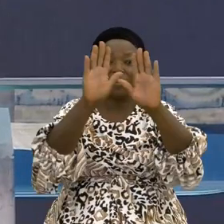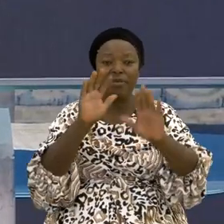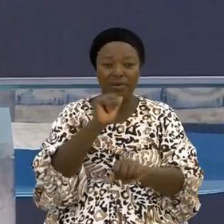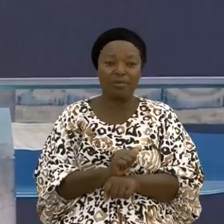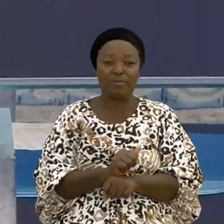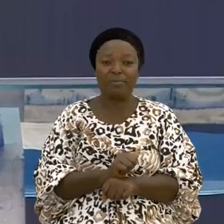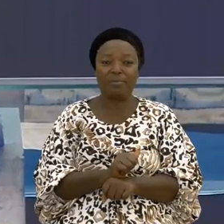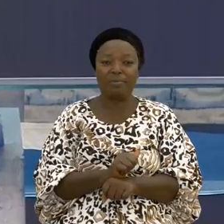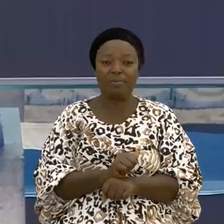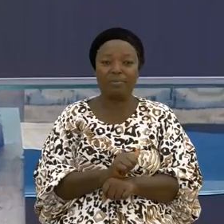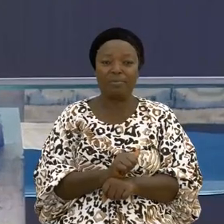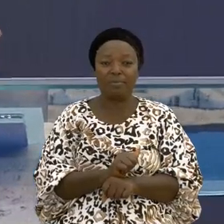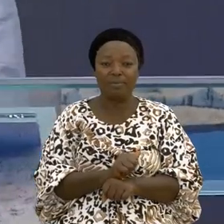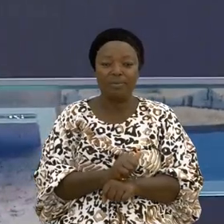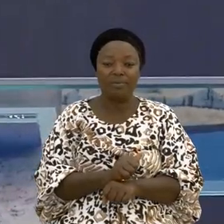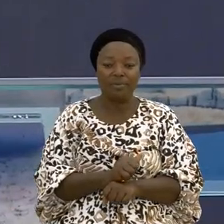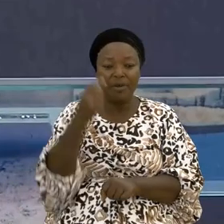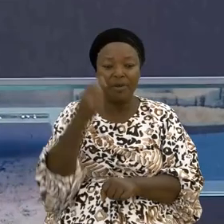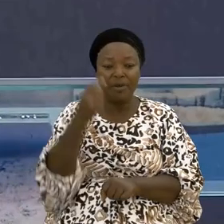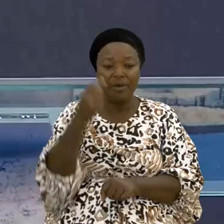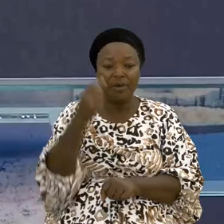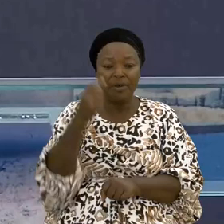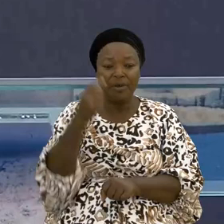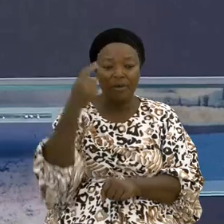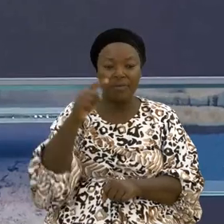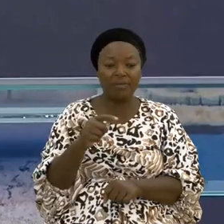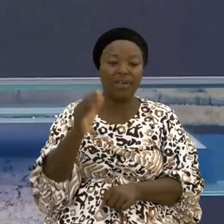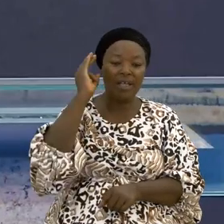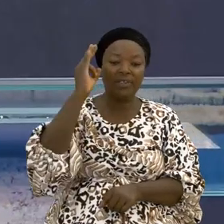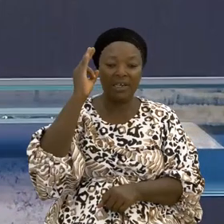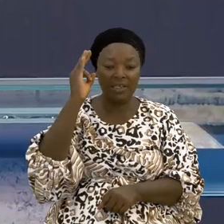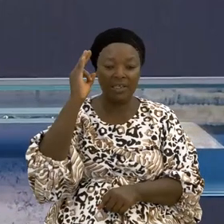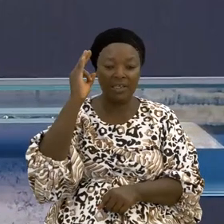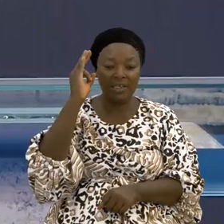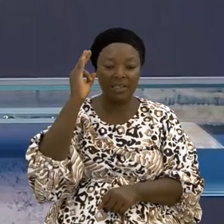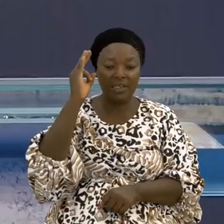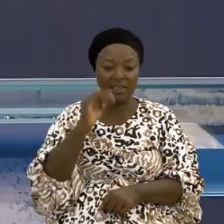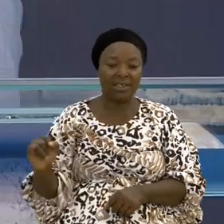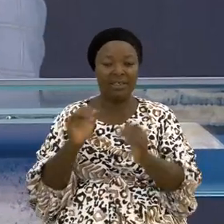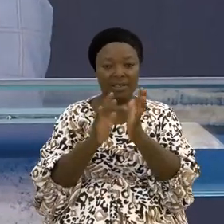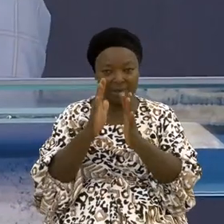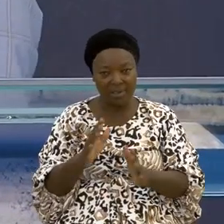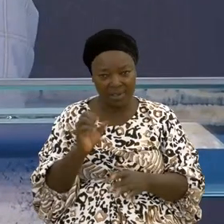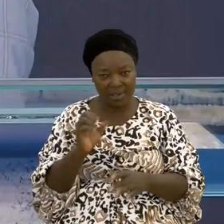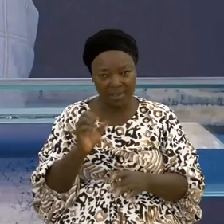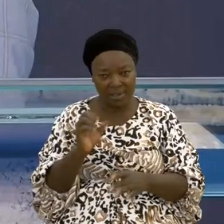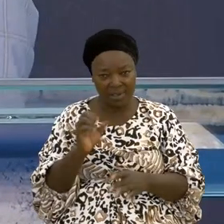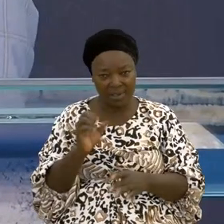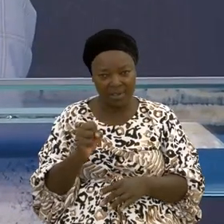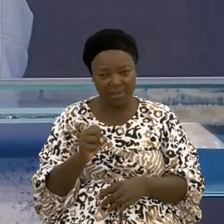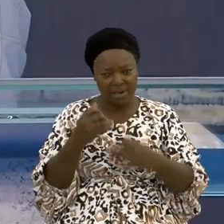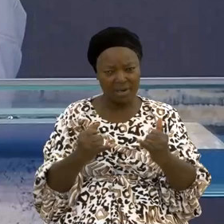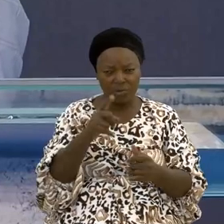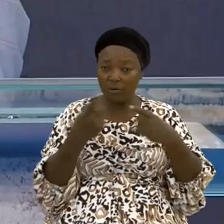evangelizing Christians. As now you come to the Lord, or you have come to the Lord before, and this same light